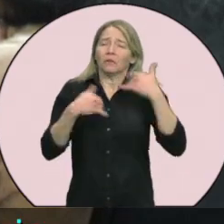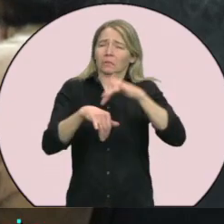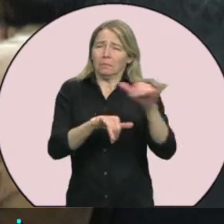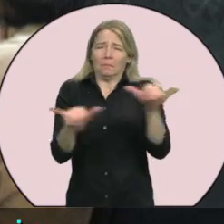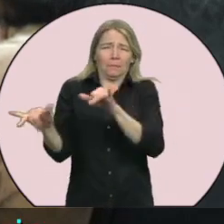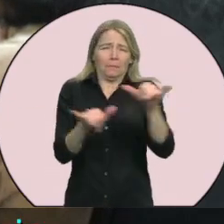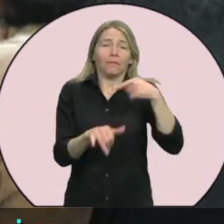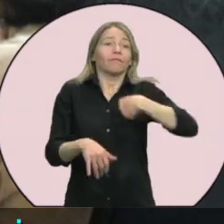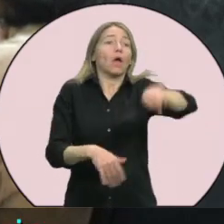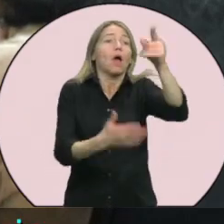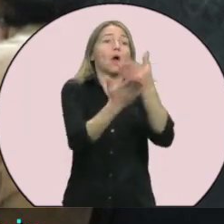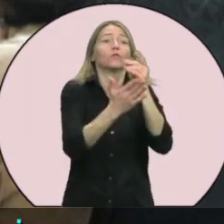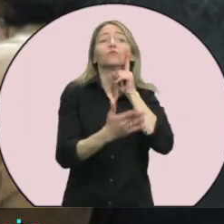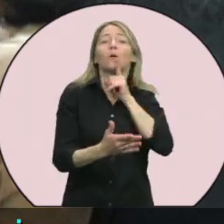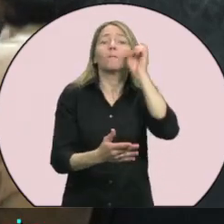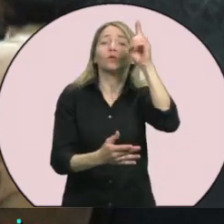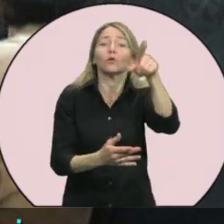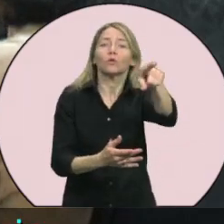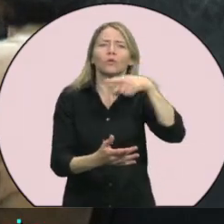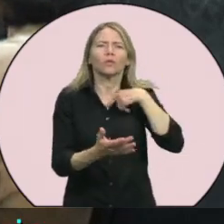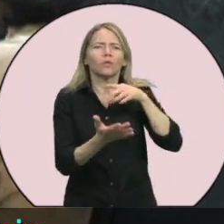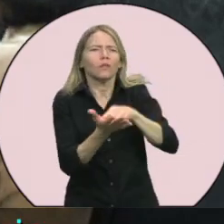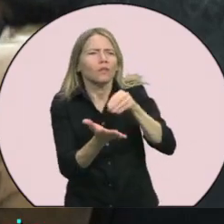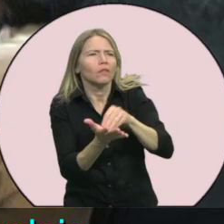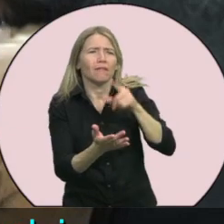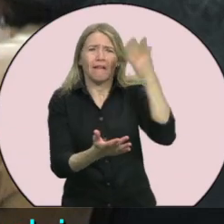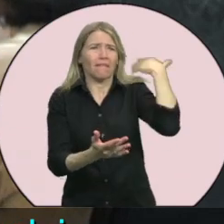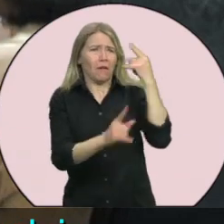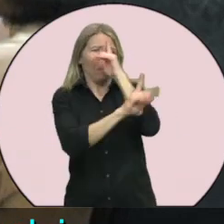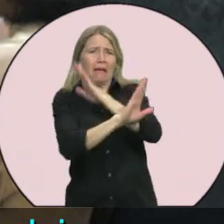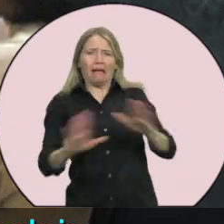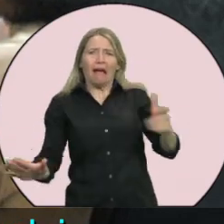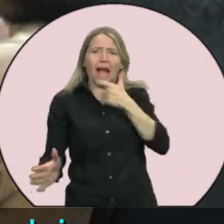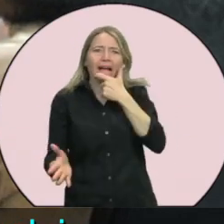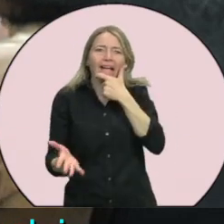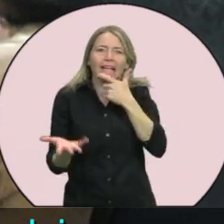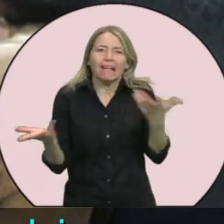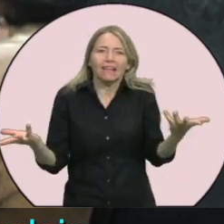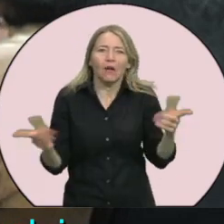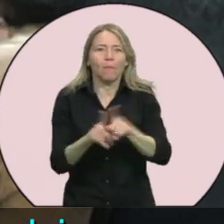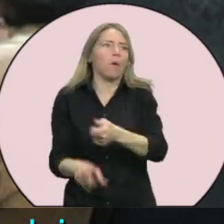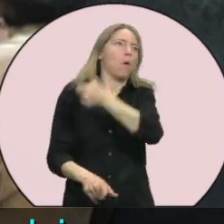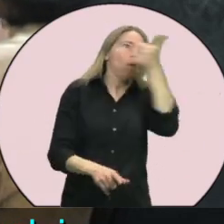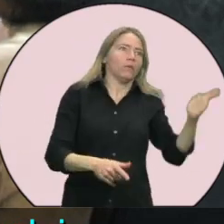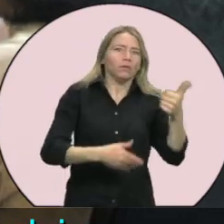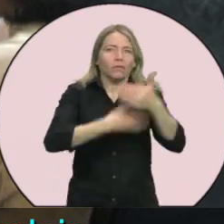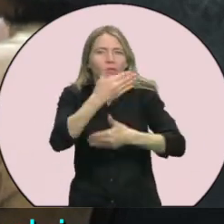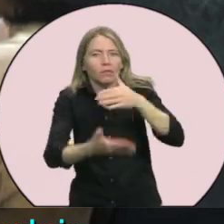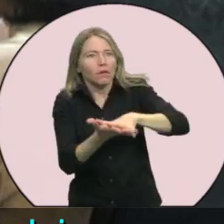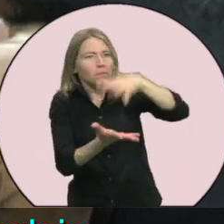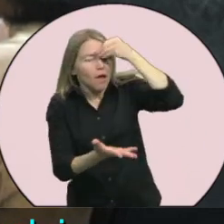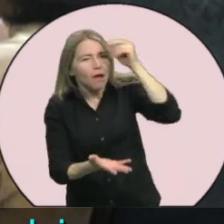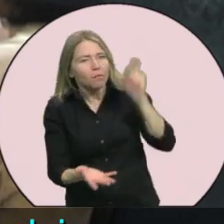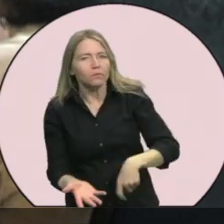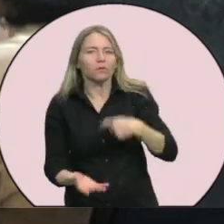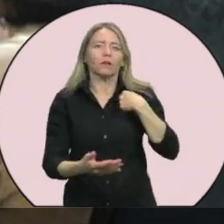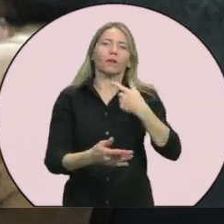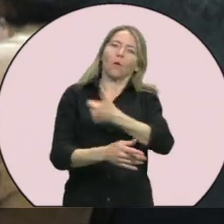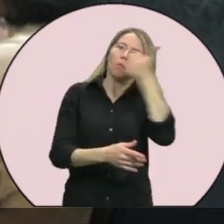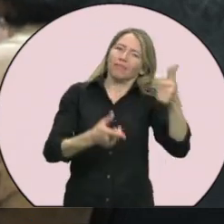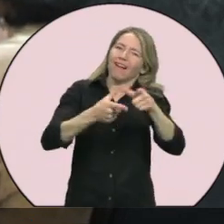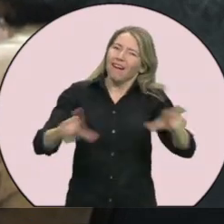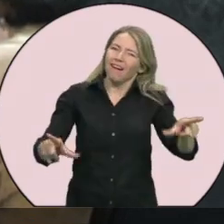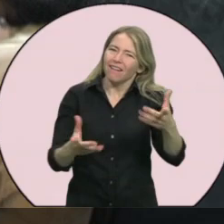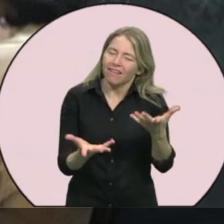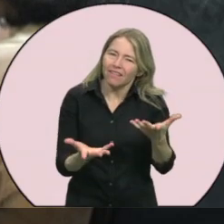I had the same experience when I was attending the Edmonton School for the Deaf, because I just didn't understand the English. That was another process that I had to learn. It's